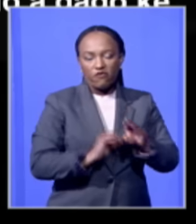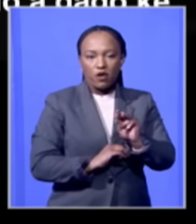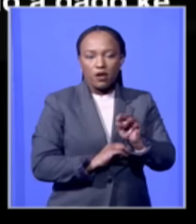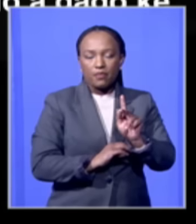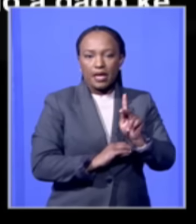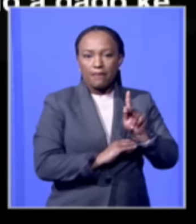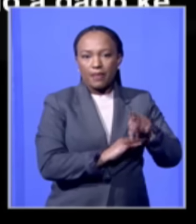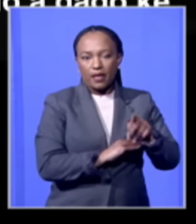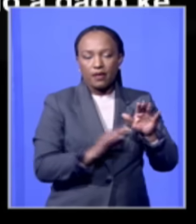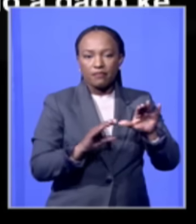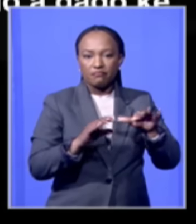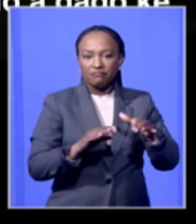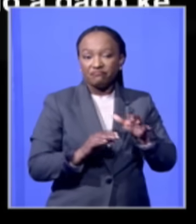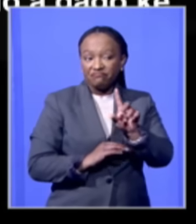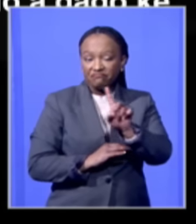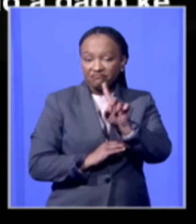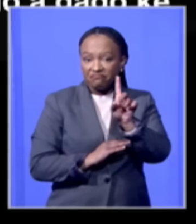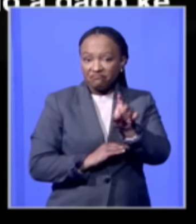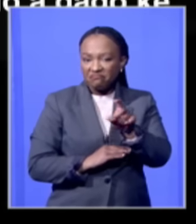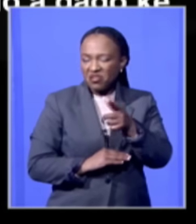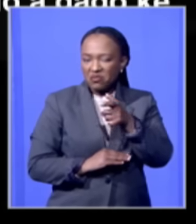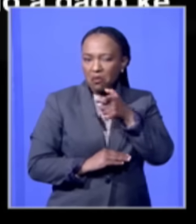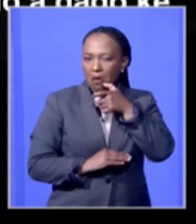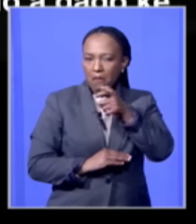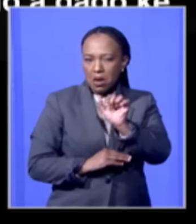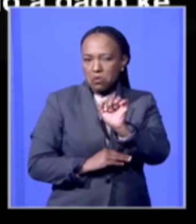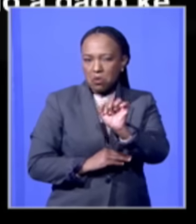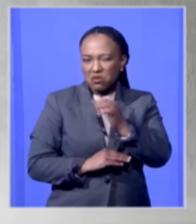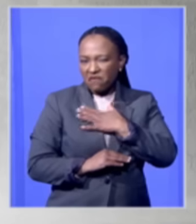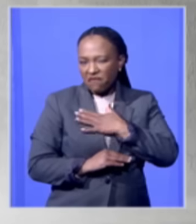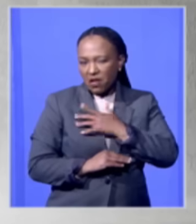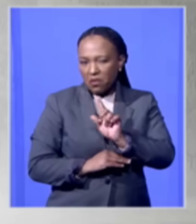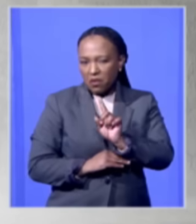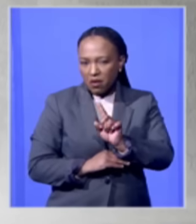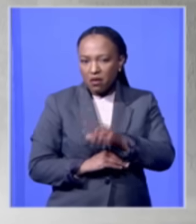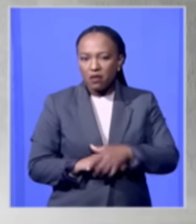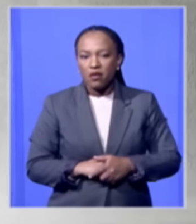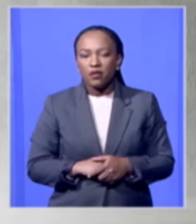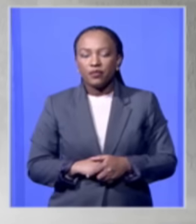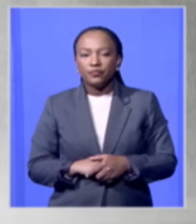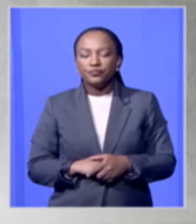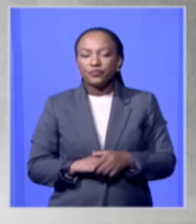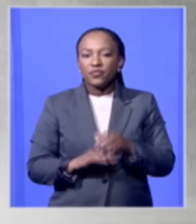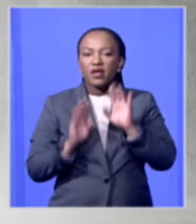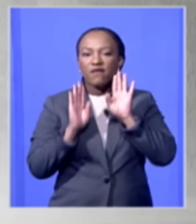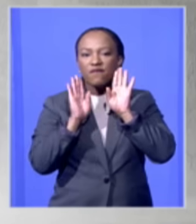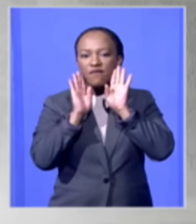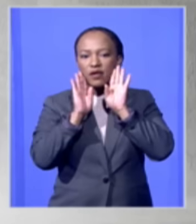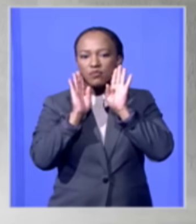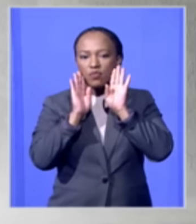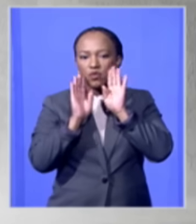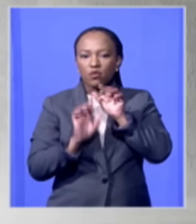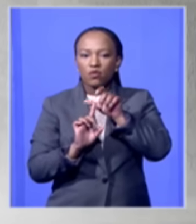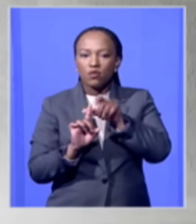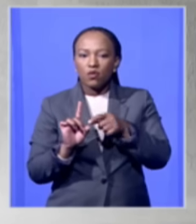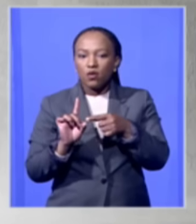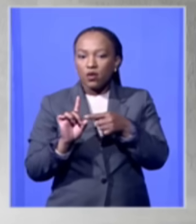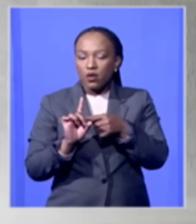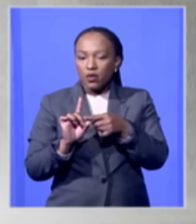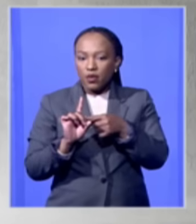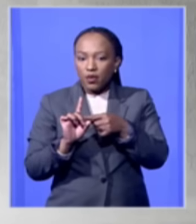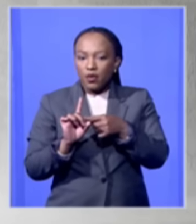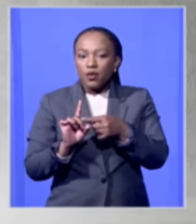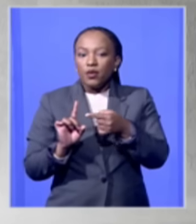MKP. Ra botša gore na maikutlo a gagwe ke afe temaneng ye. O swaetše bjalo letlakaleng la Facebook go no swana le modifa wa Napiadi o re